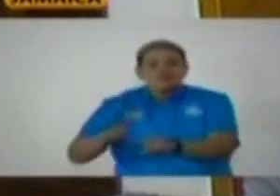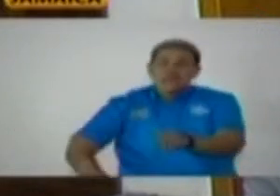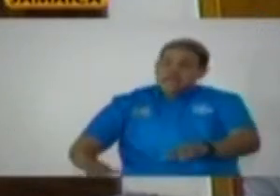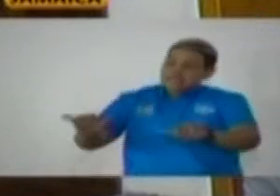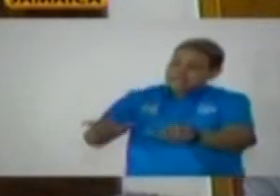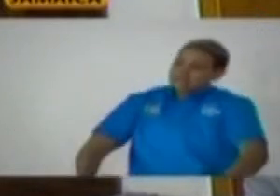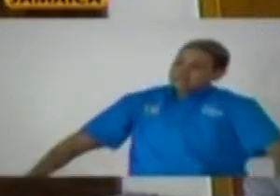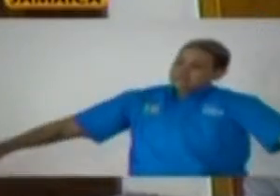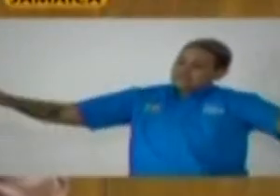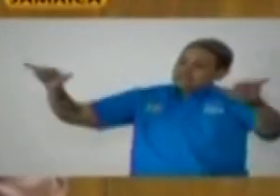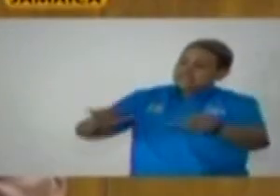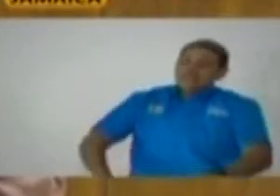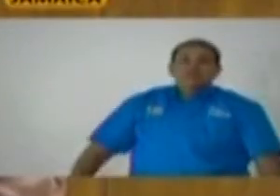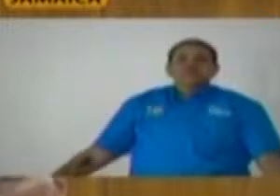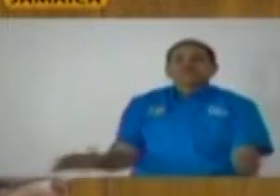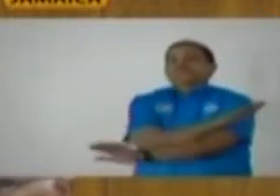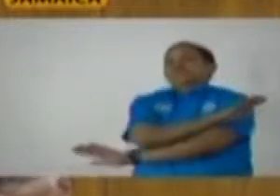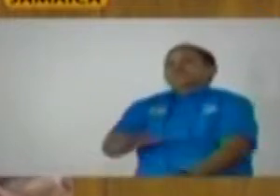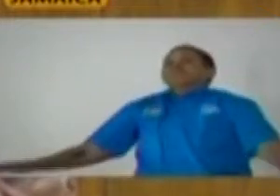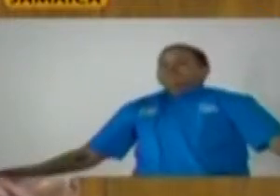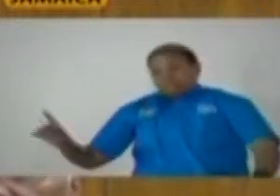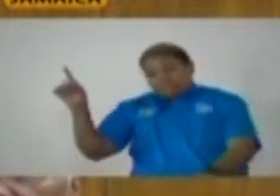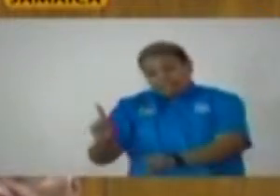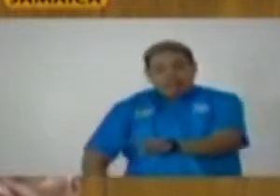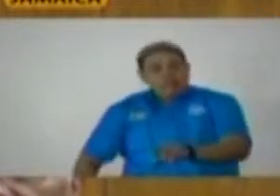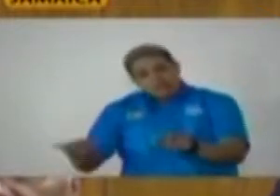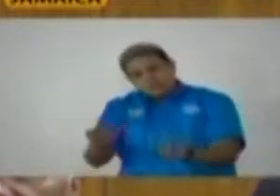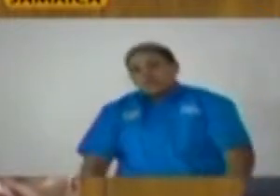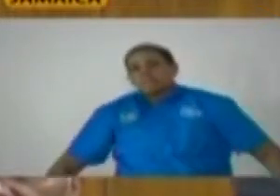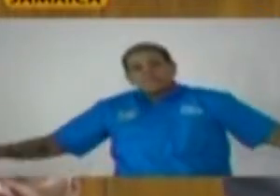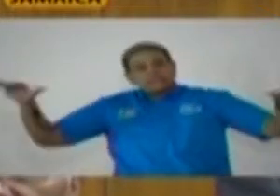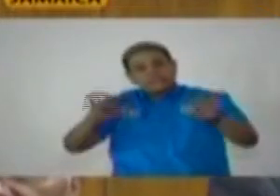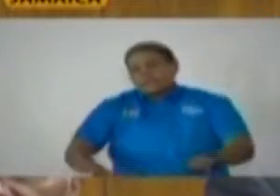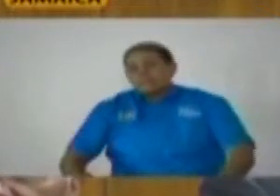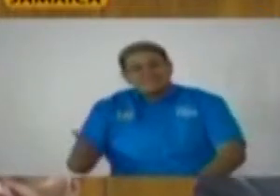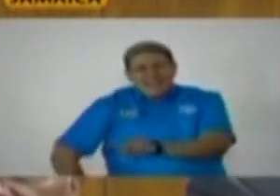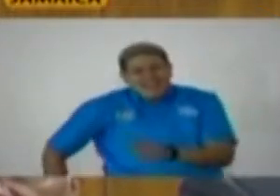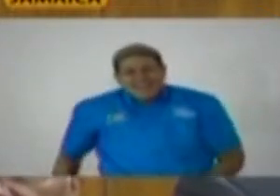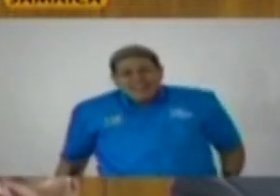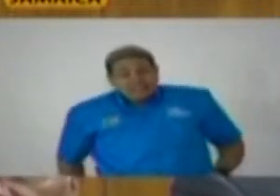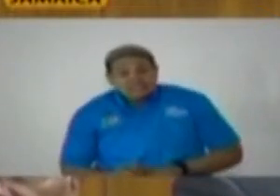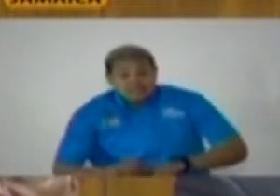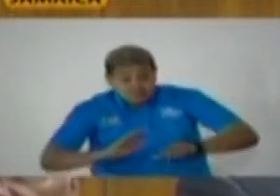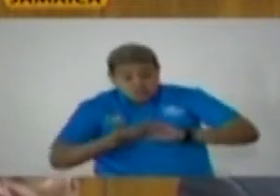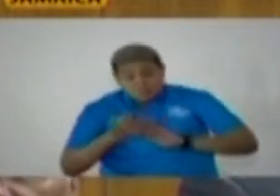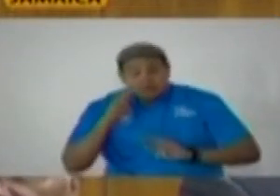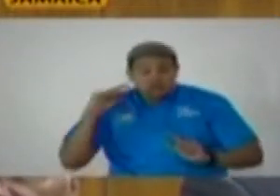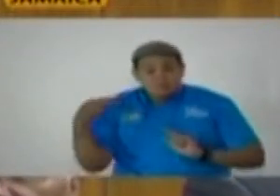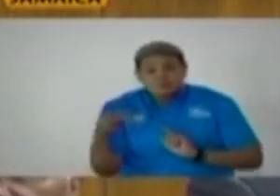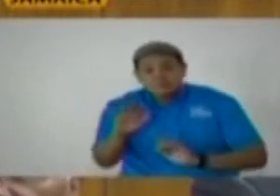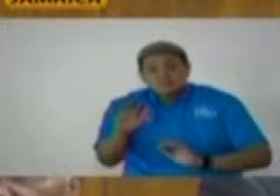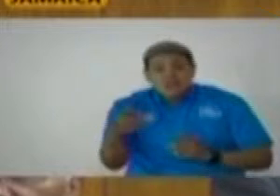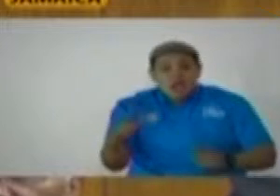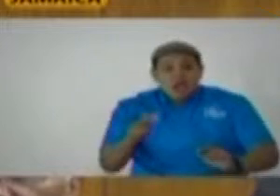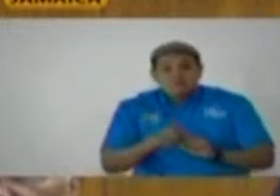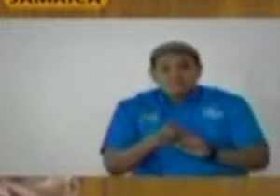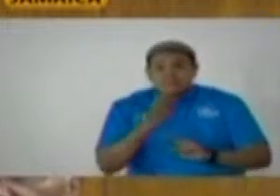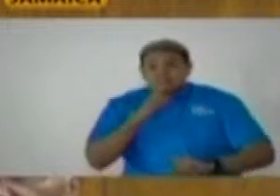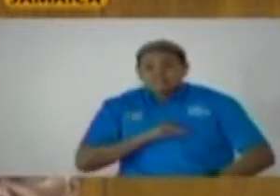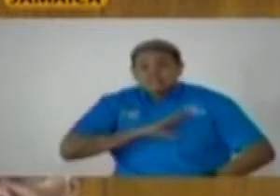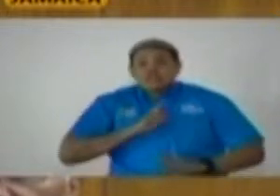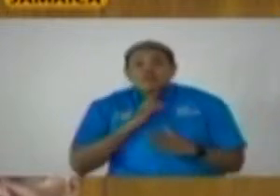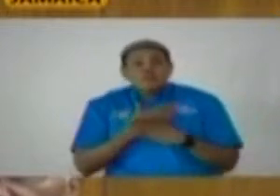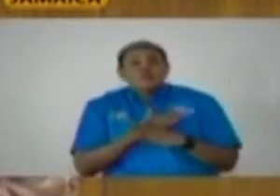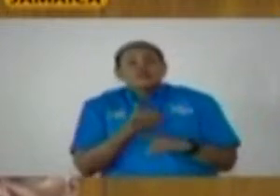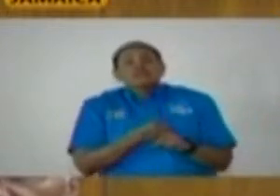so. We simply can't continue so. Madam Speaker, in the Jamaican context, the distinction